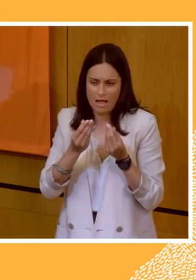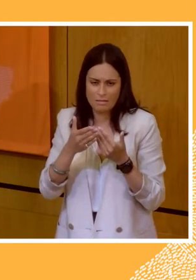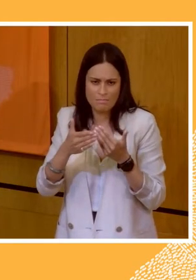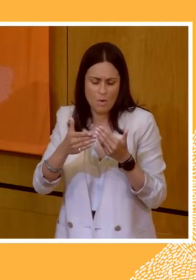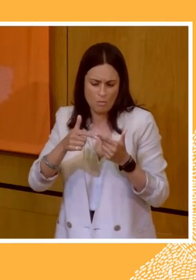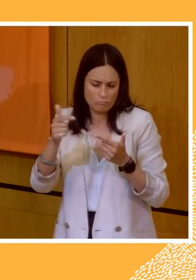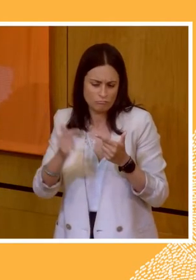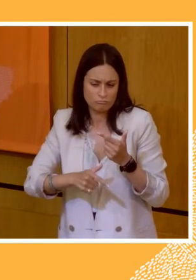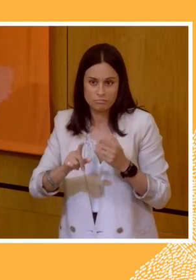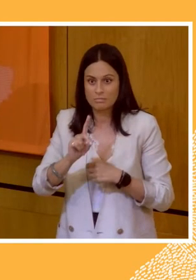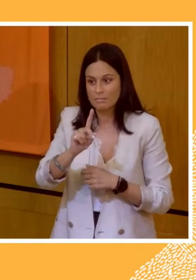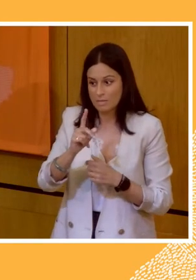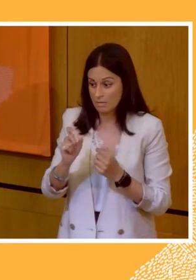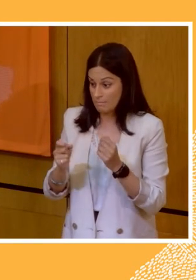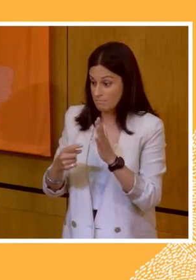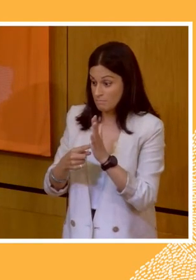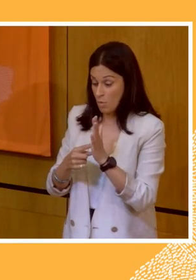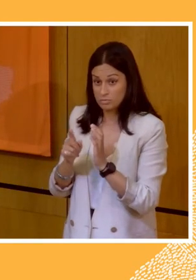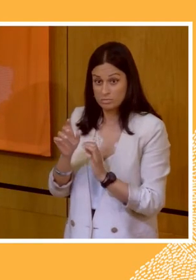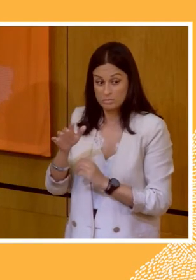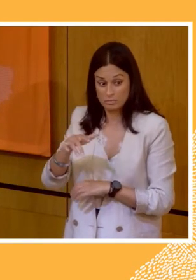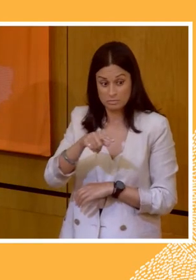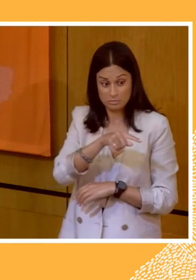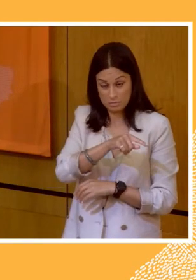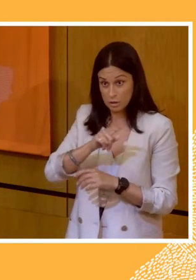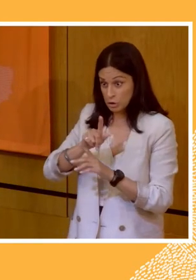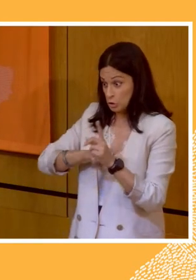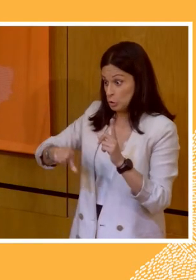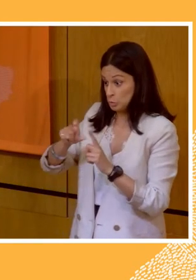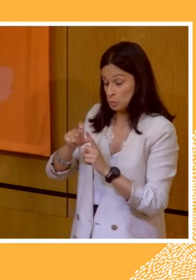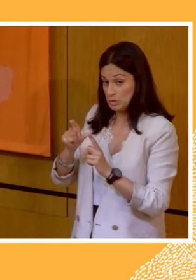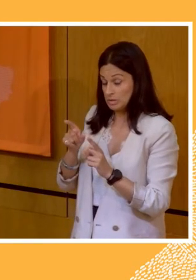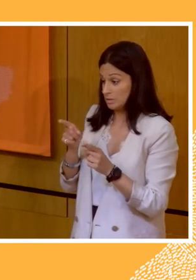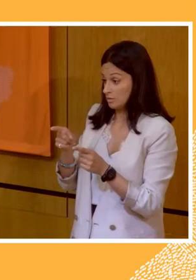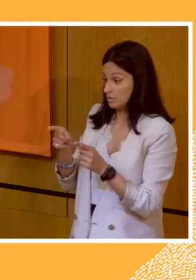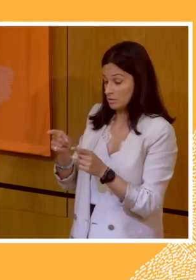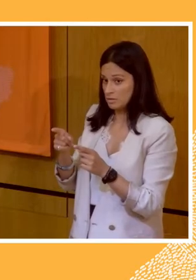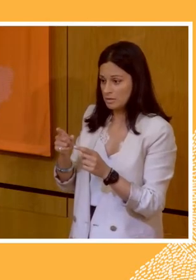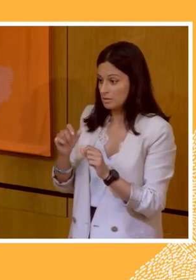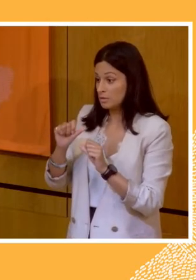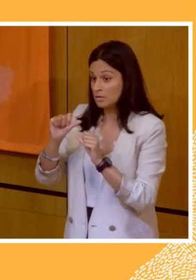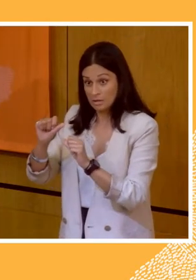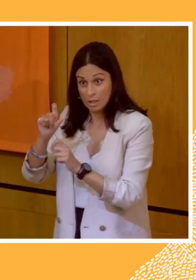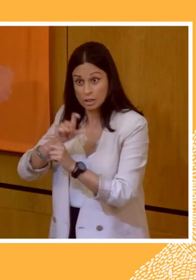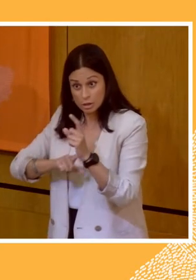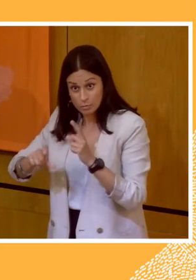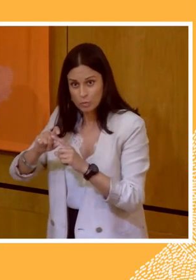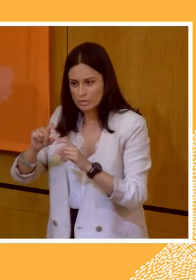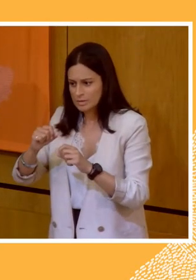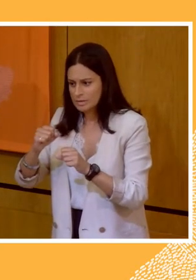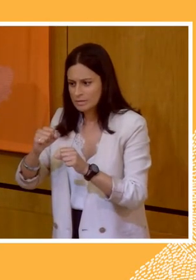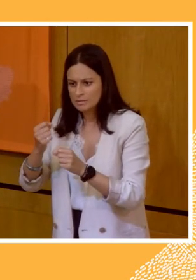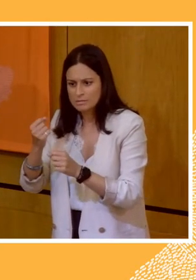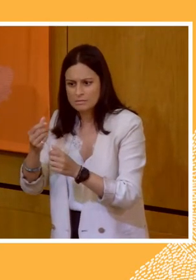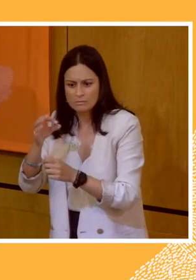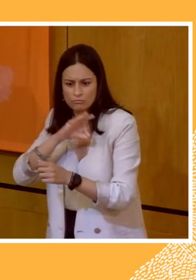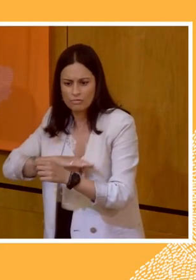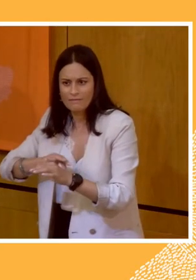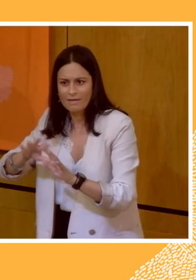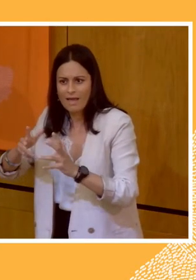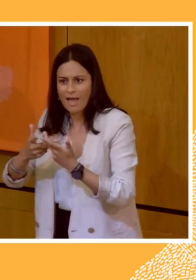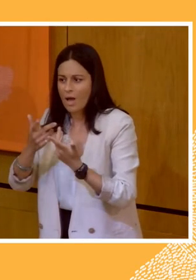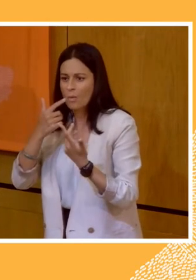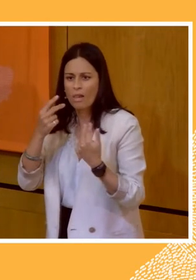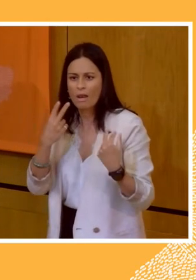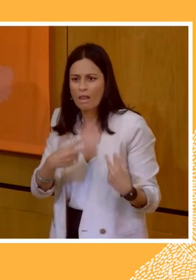but one of the main things that you guys do, and one of the big ways that some of your community members make money, is by performing for